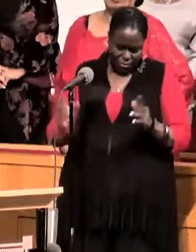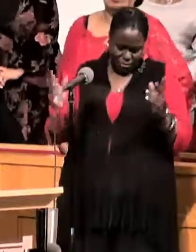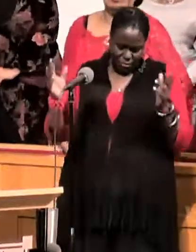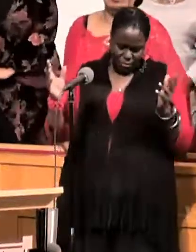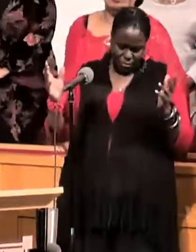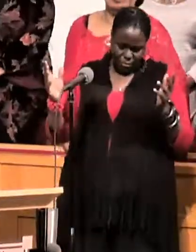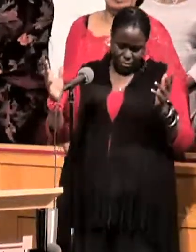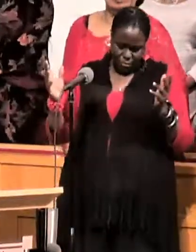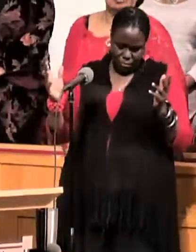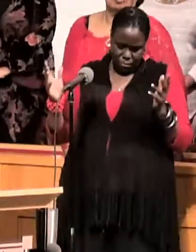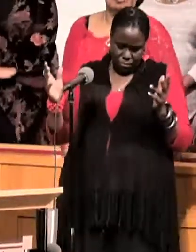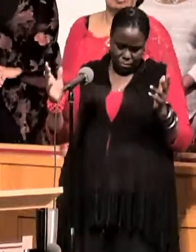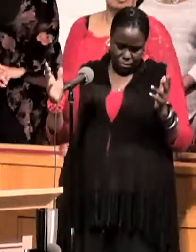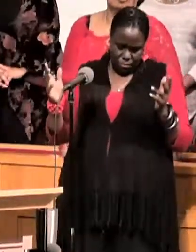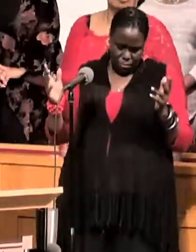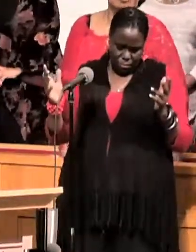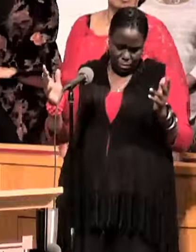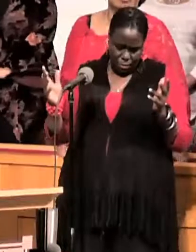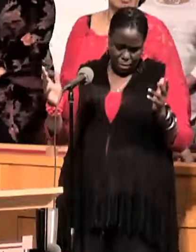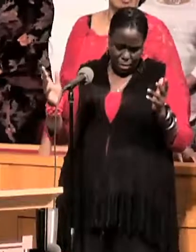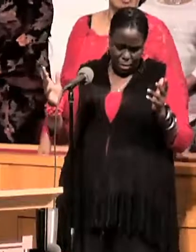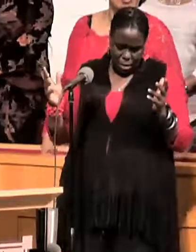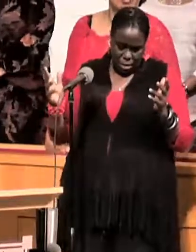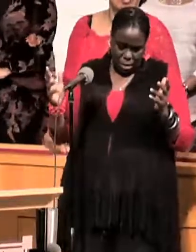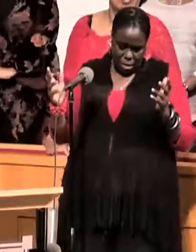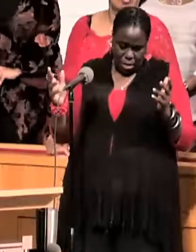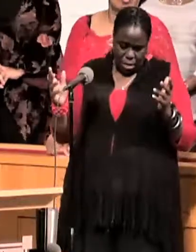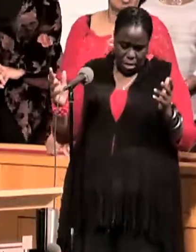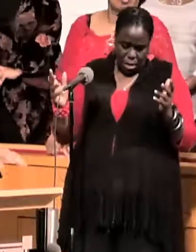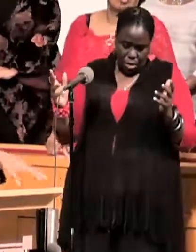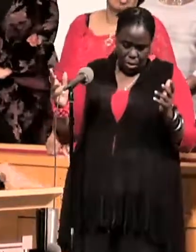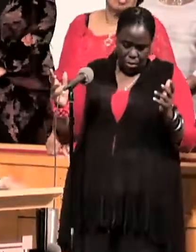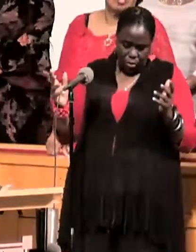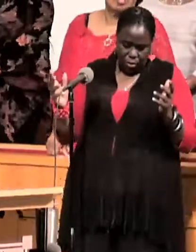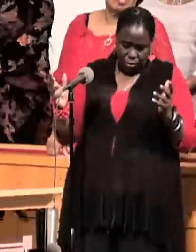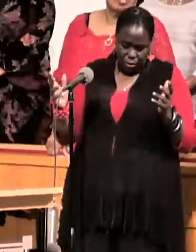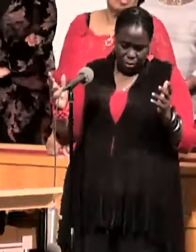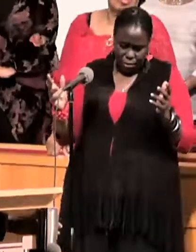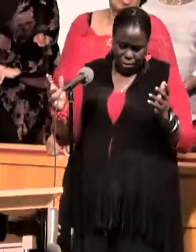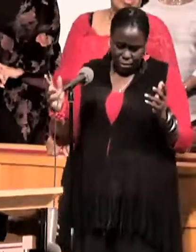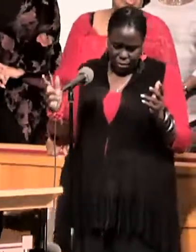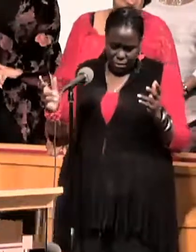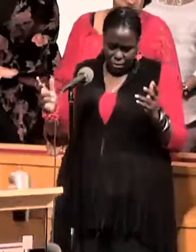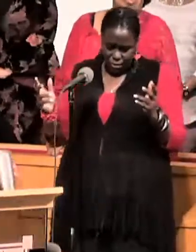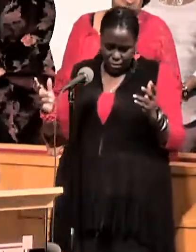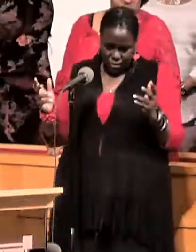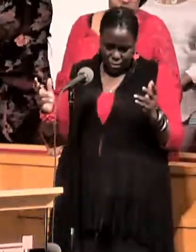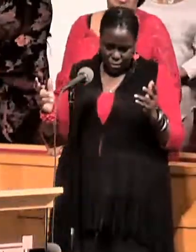Sing a song of joy.